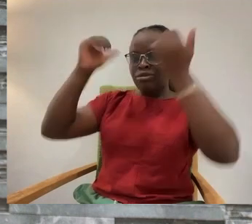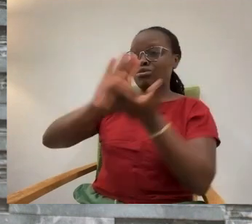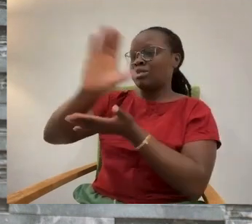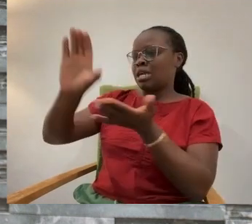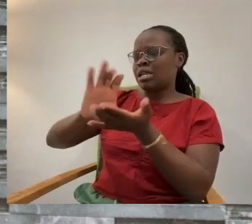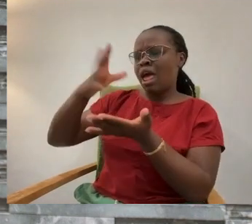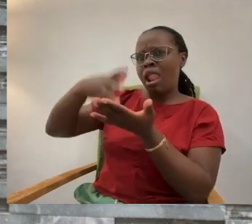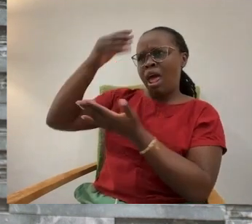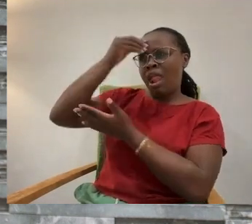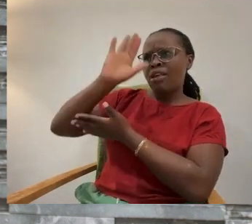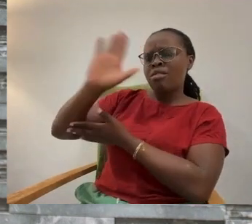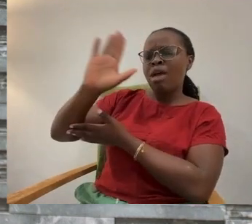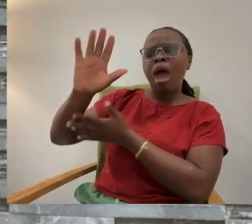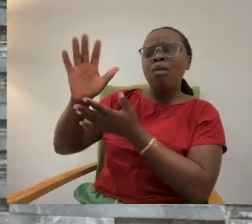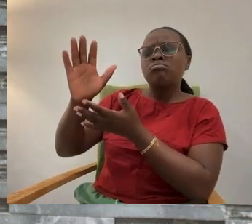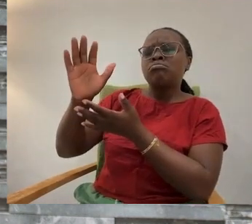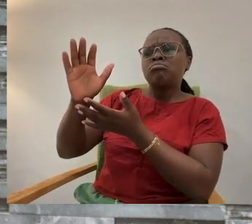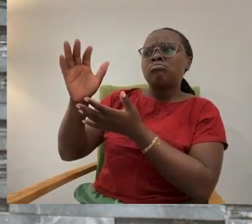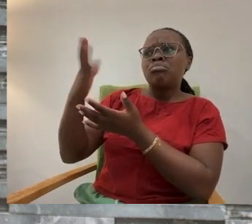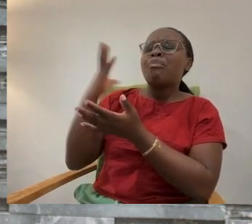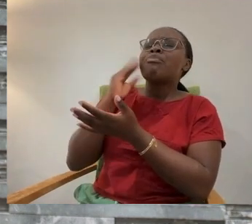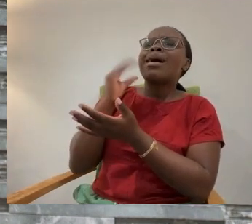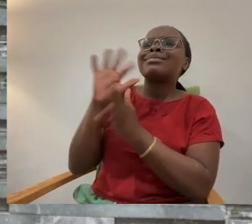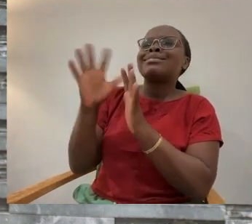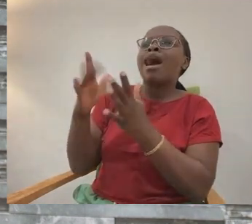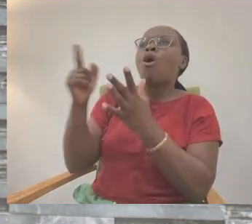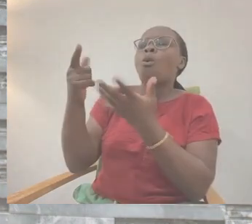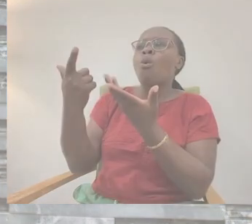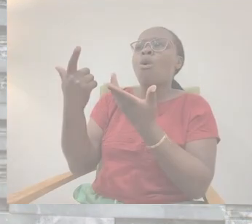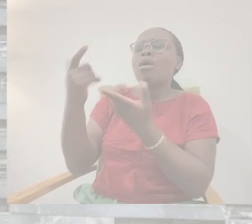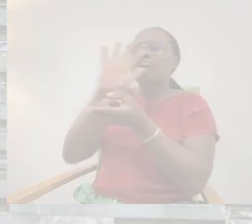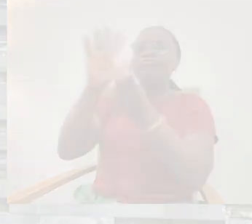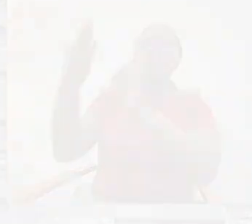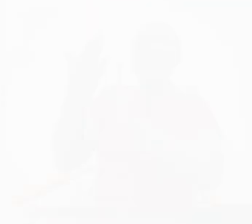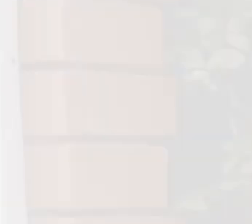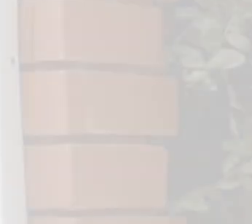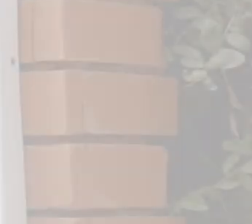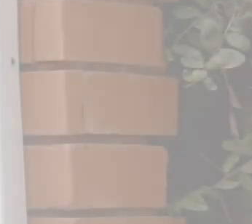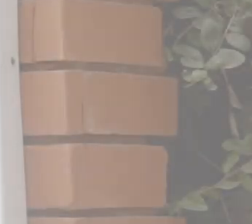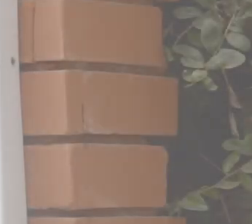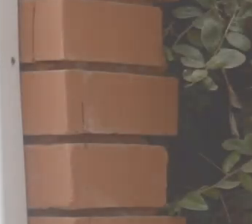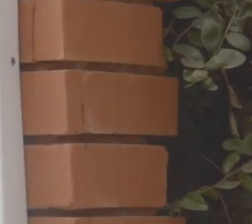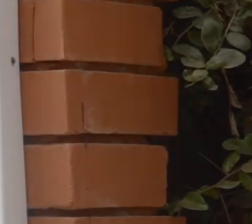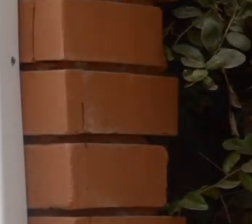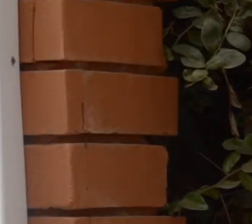their emergency preparedness and how they have addressed recent emergencies using EdTech.